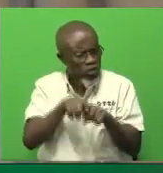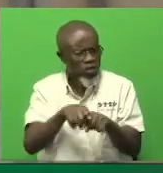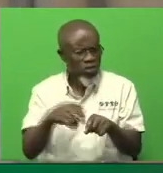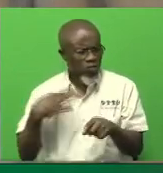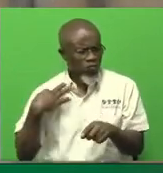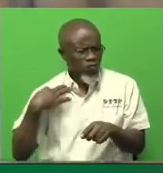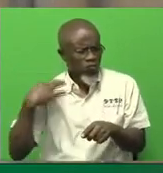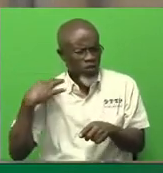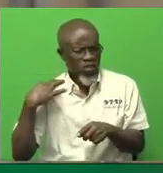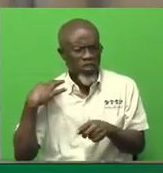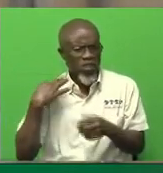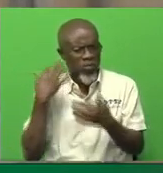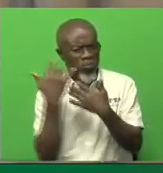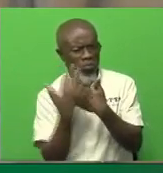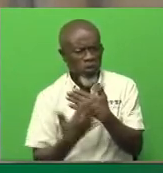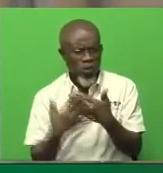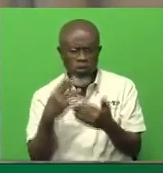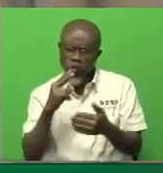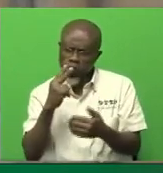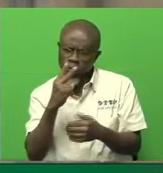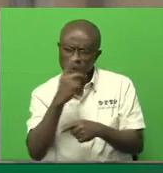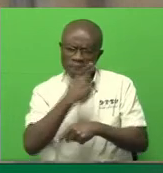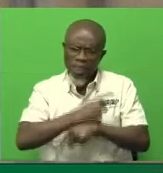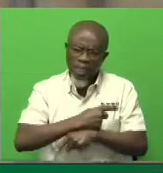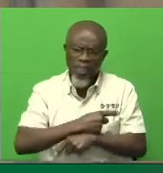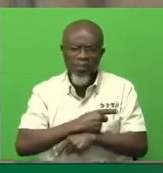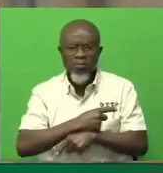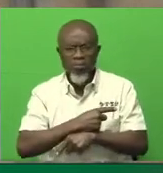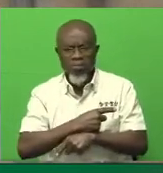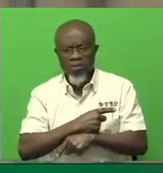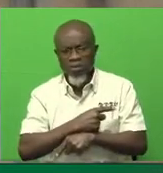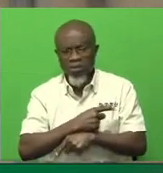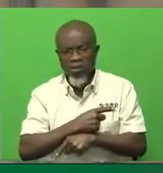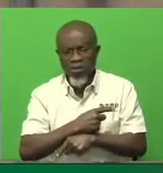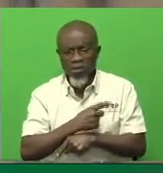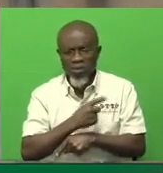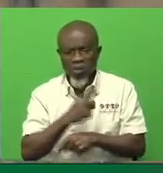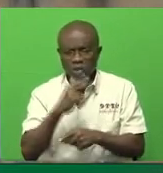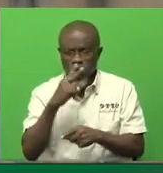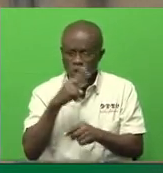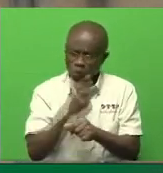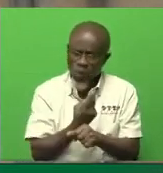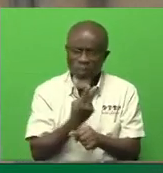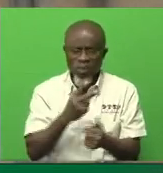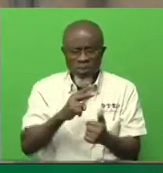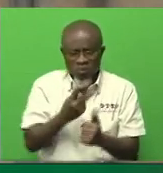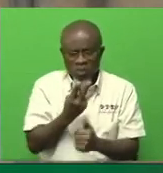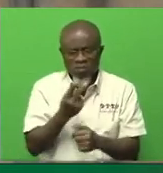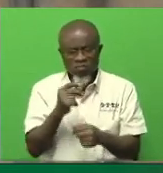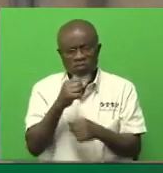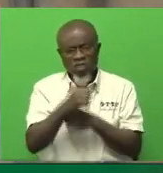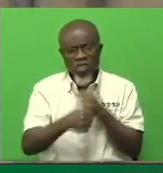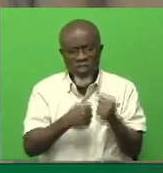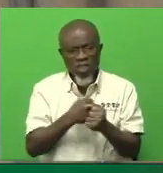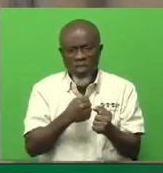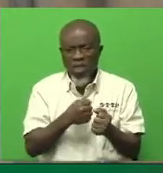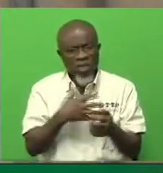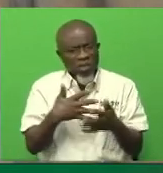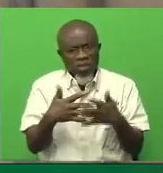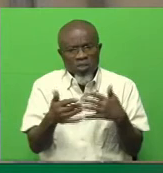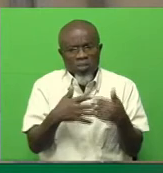donate blood twice to three times a year without a care in the world as to who that blood goes